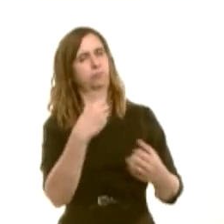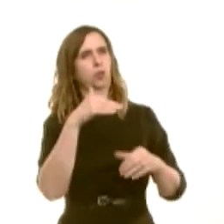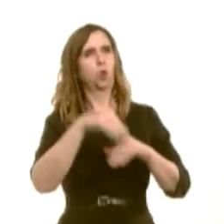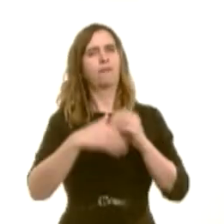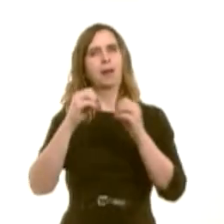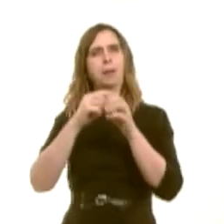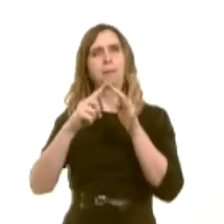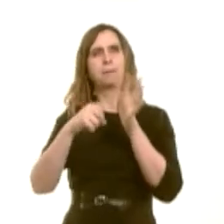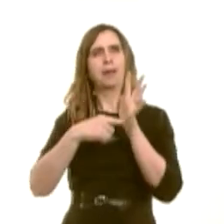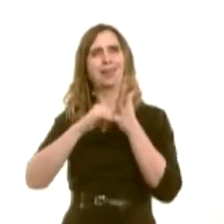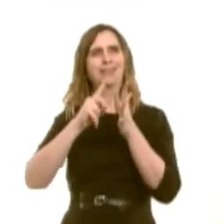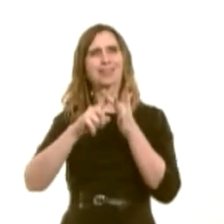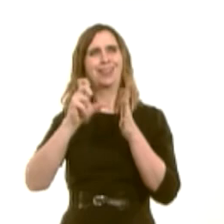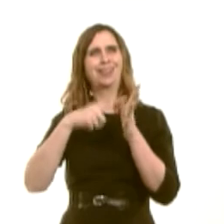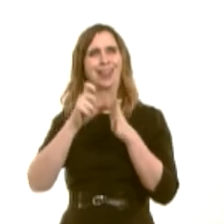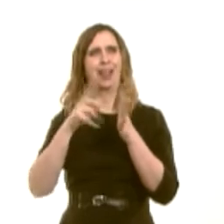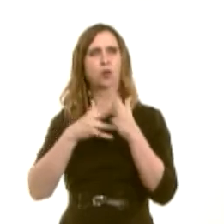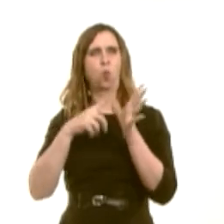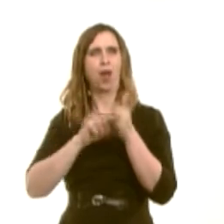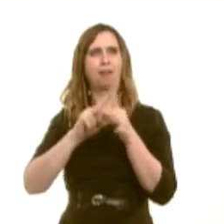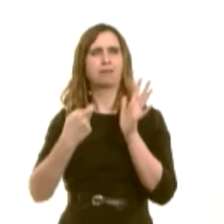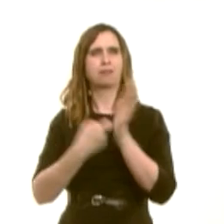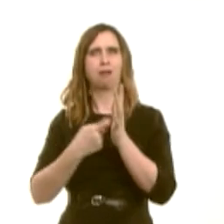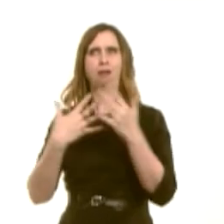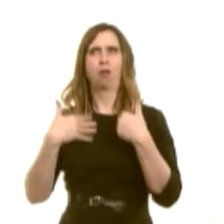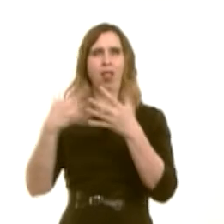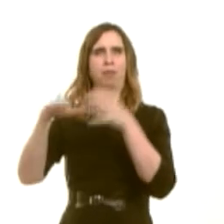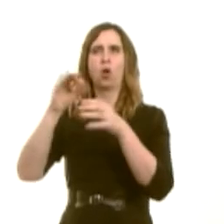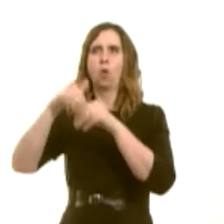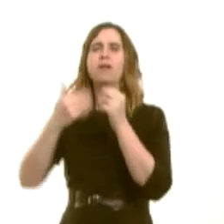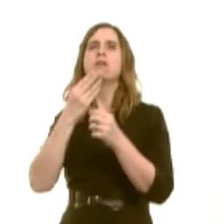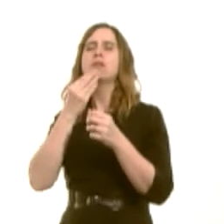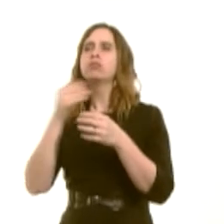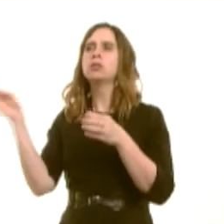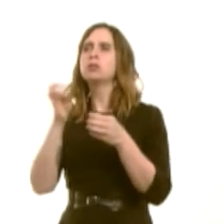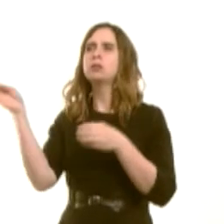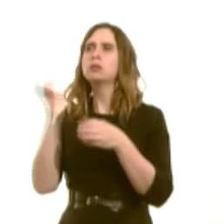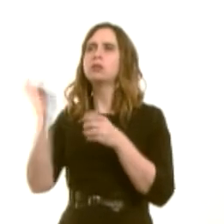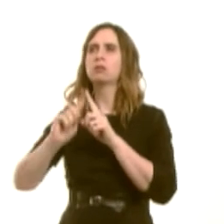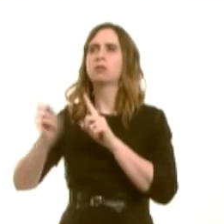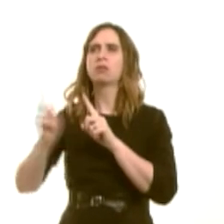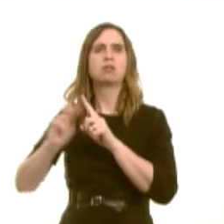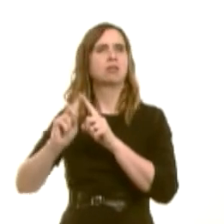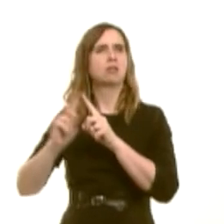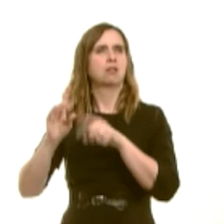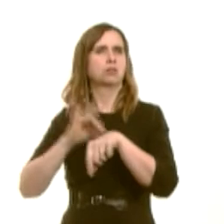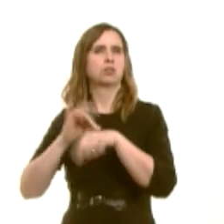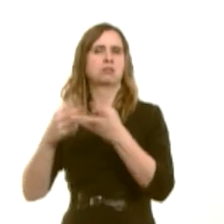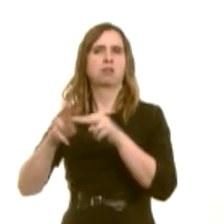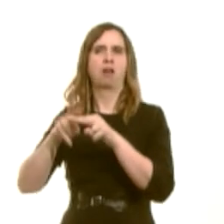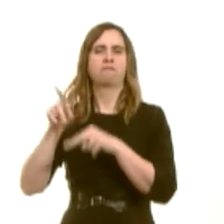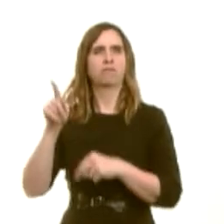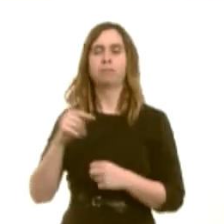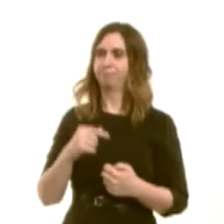in the Betsy Cadwallader University Health Board area? Well, locum appointments provide essential flexibility in staffing numbers to manage